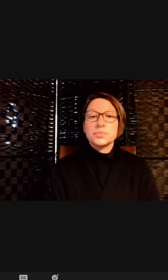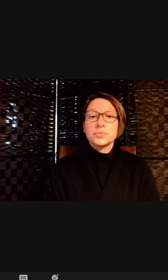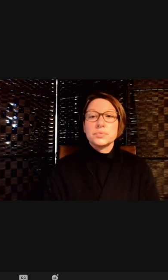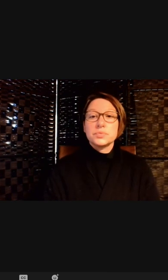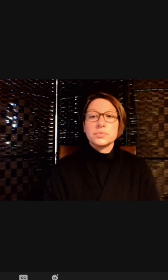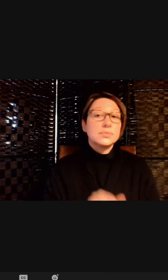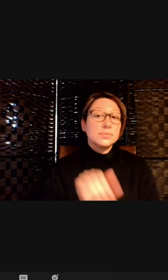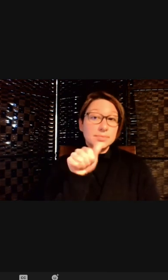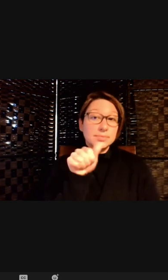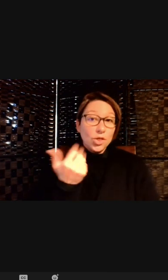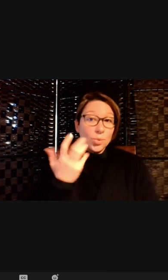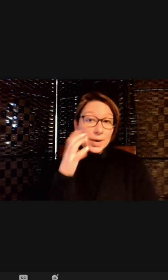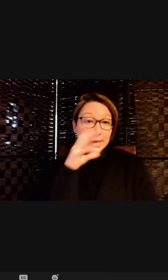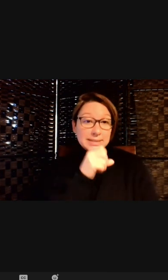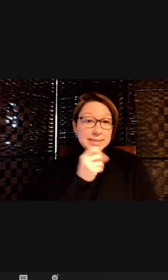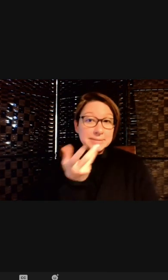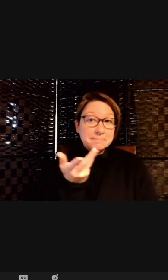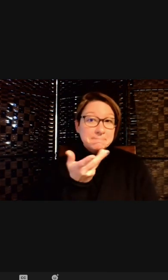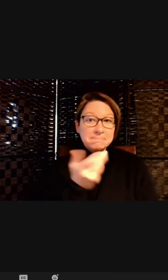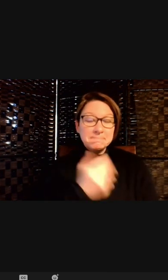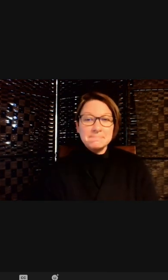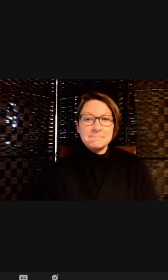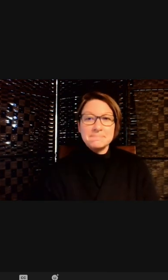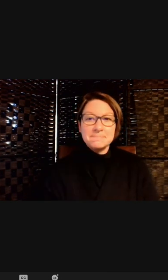Anyone else want to chime in?